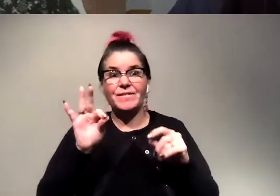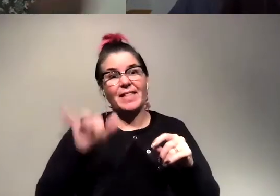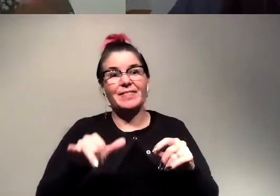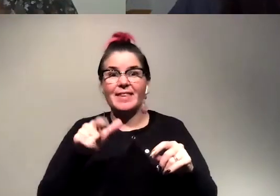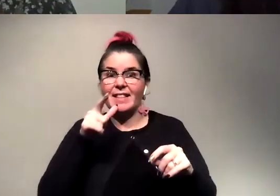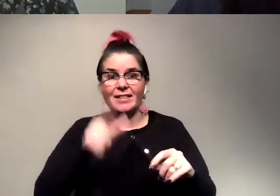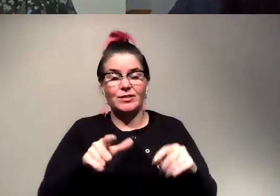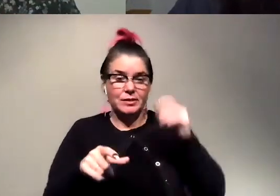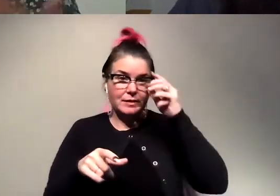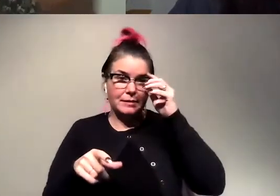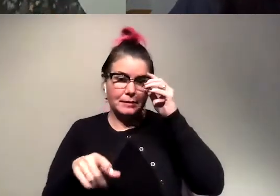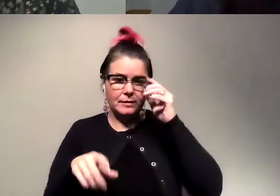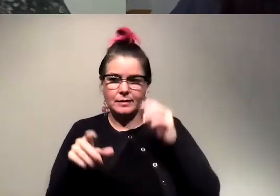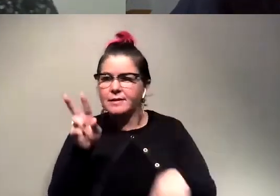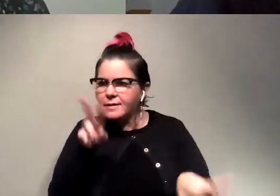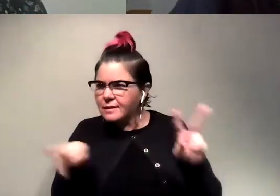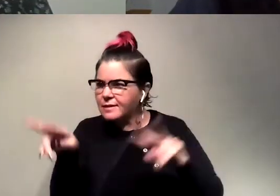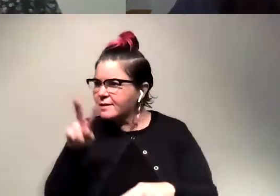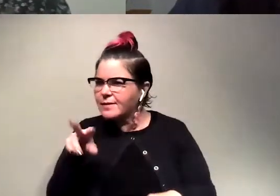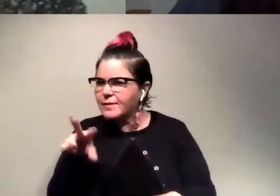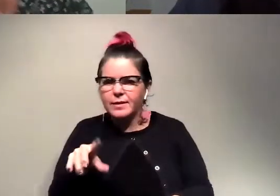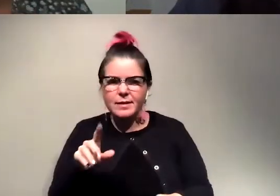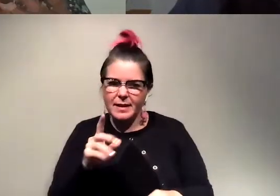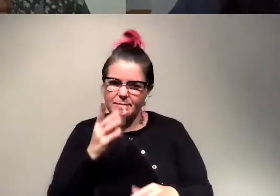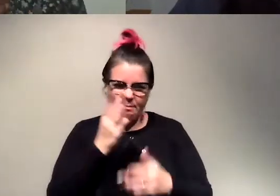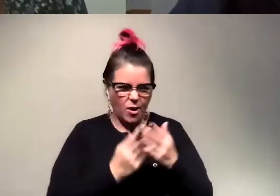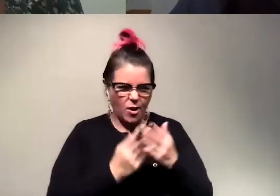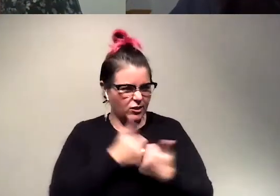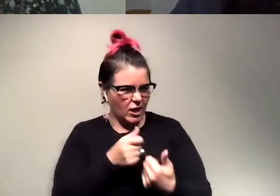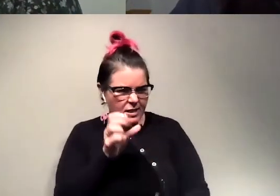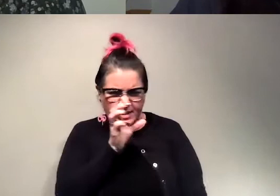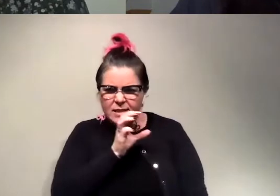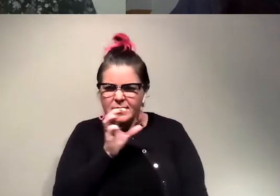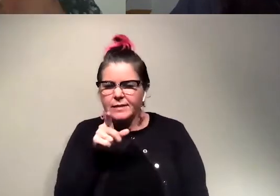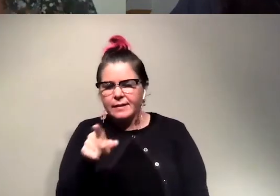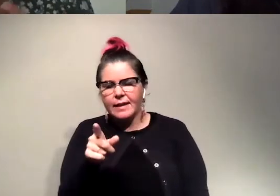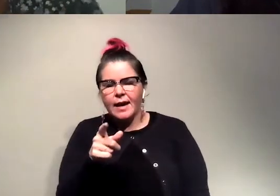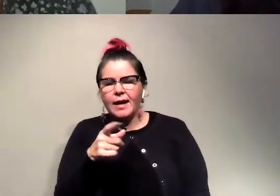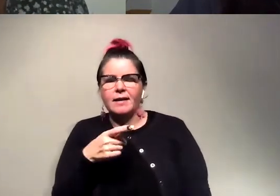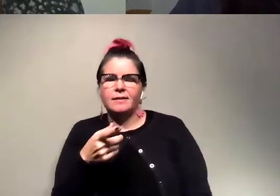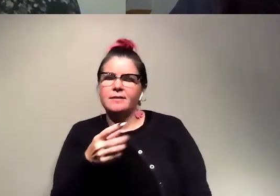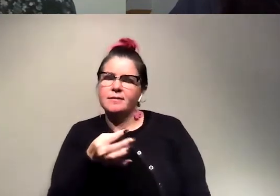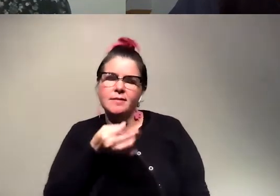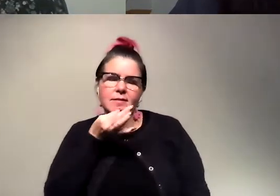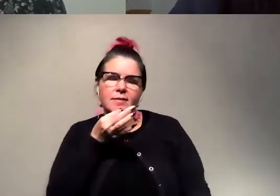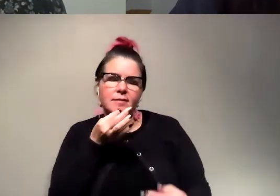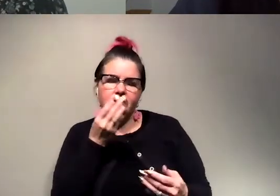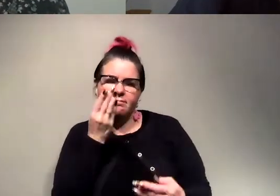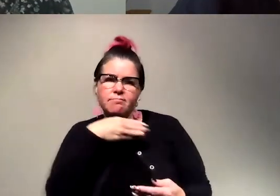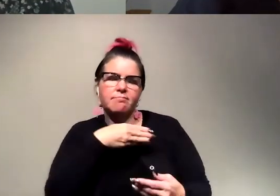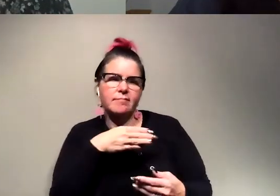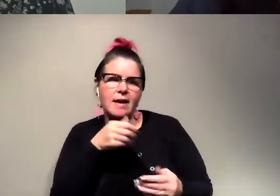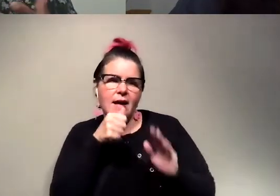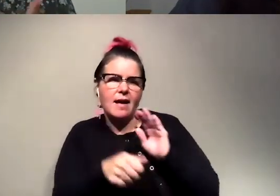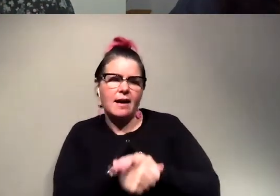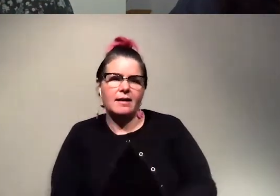that finding the lizard is like half of the challenge, because they enjoy hiding. They are built for that. That's really